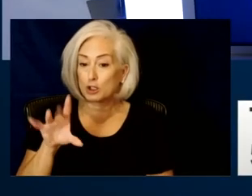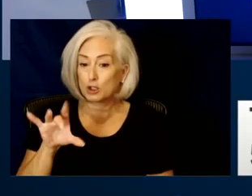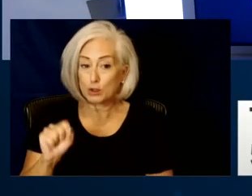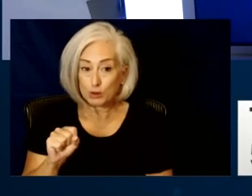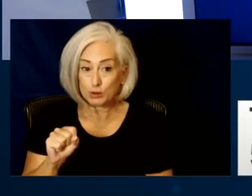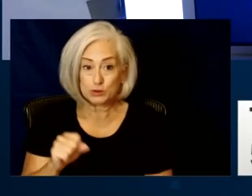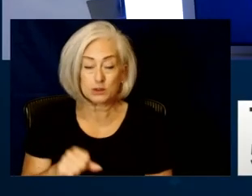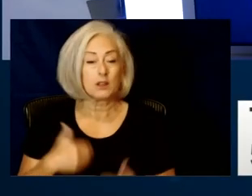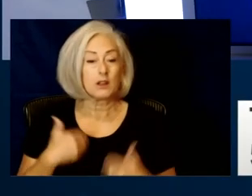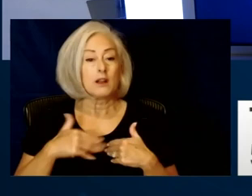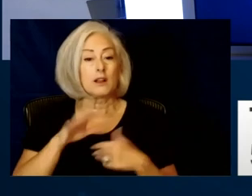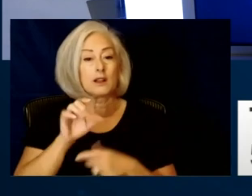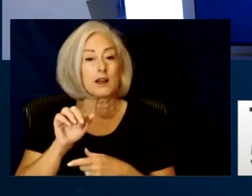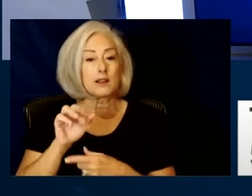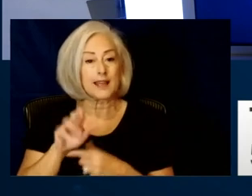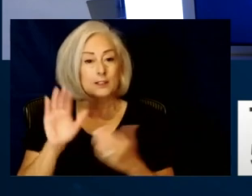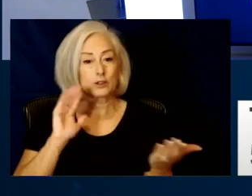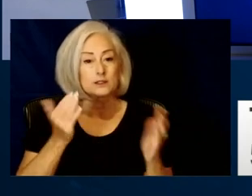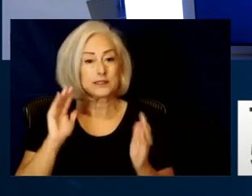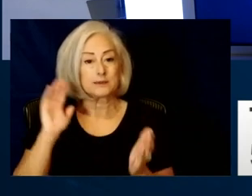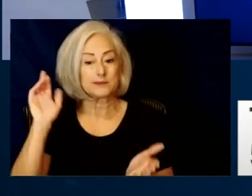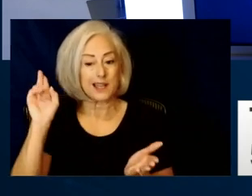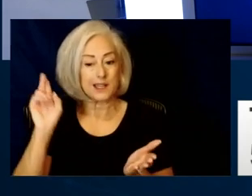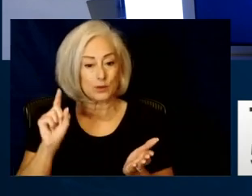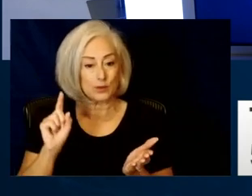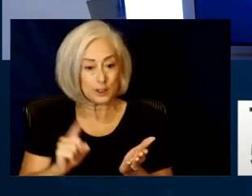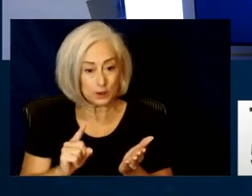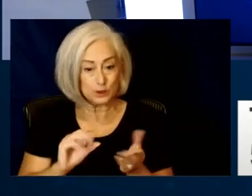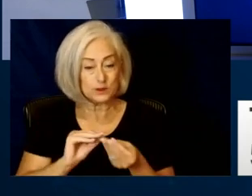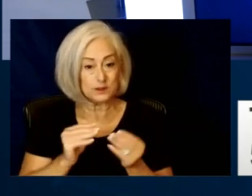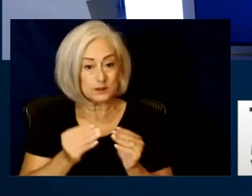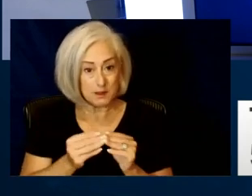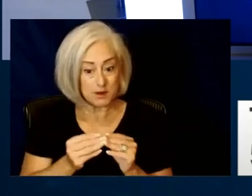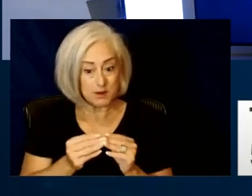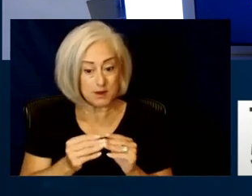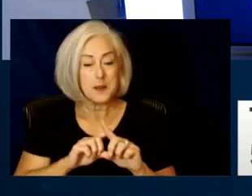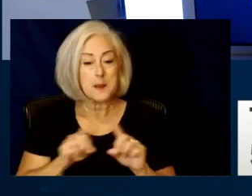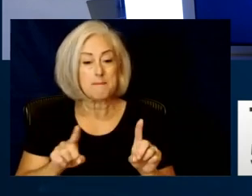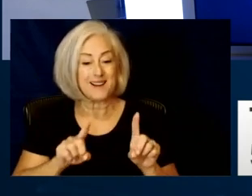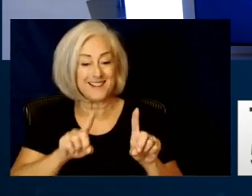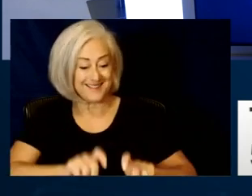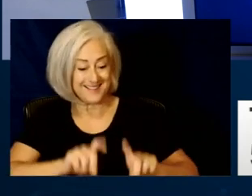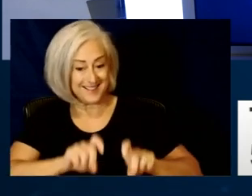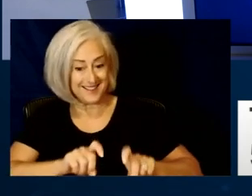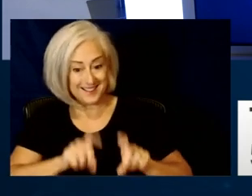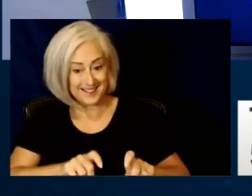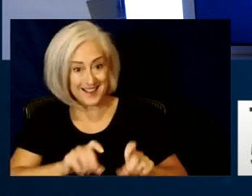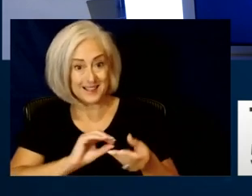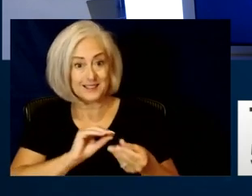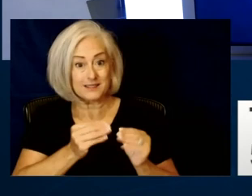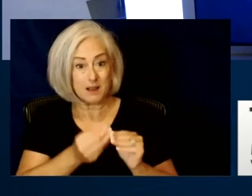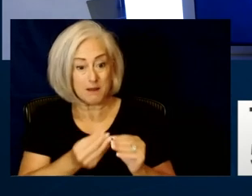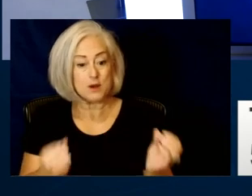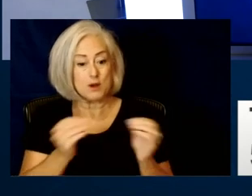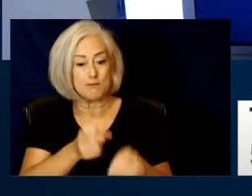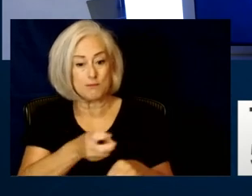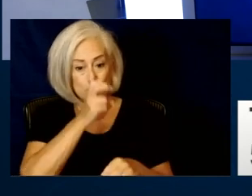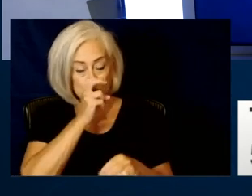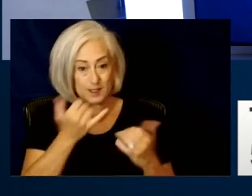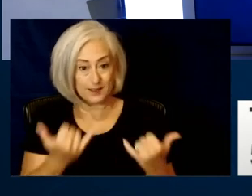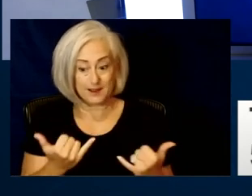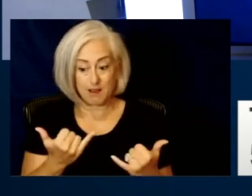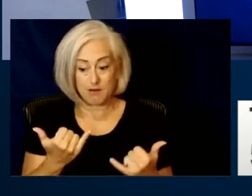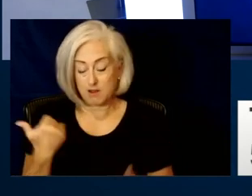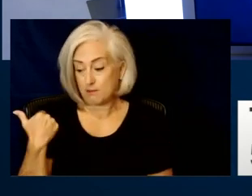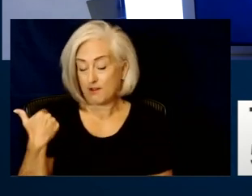to have gone down, the guidelines for screening have also changed and are more stringent. The recommended age for screening has dropped from 55